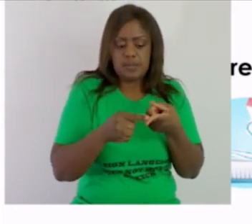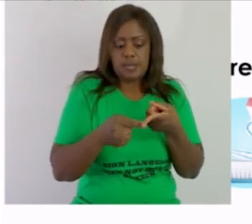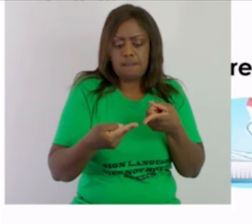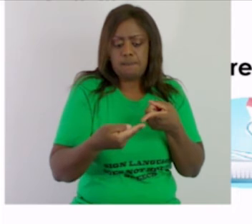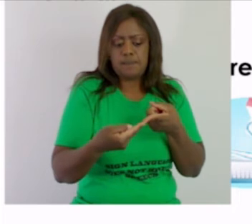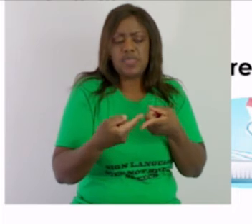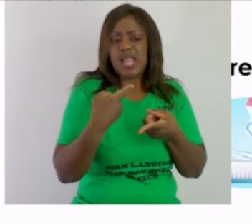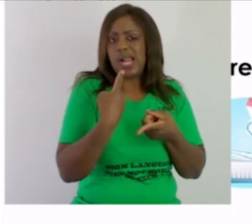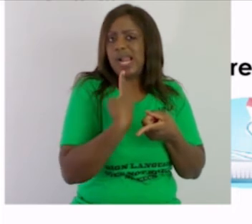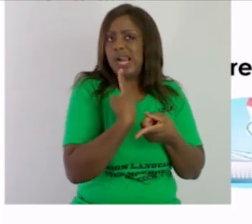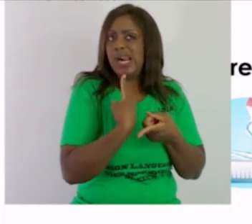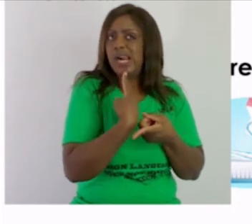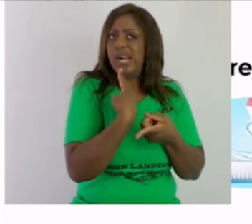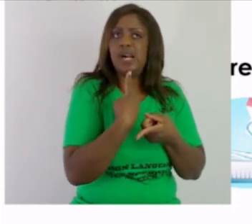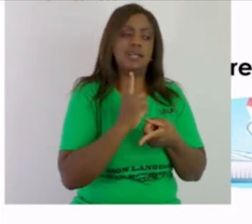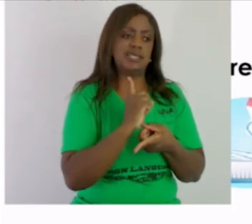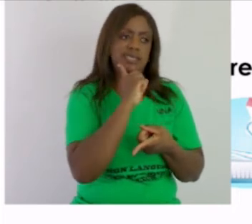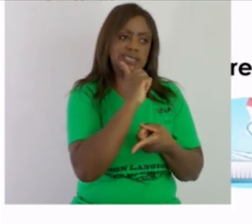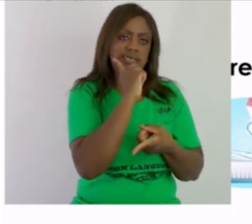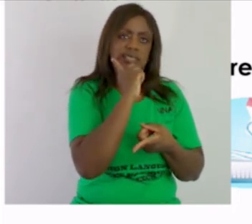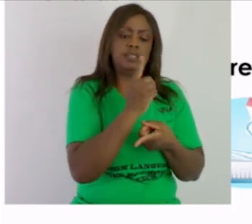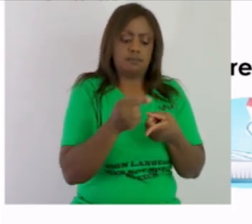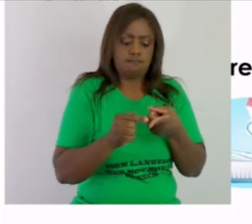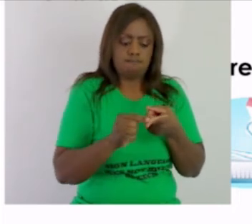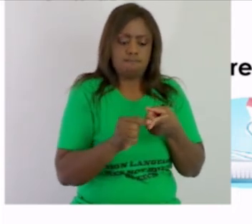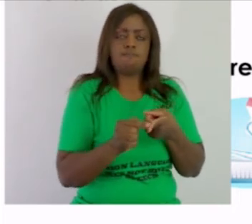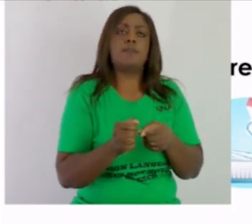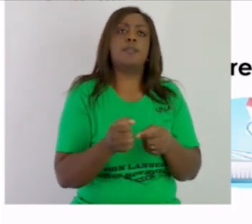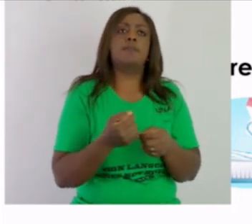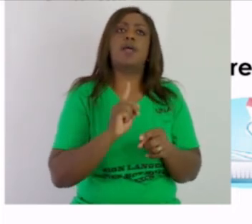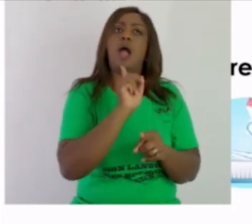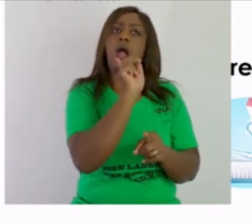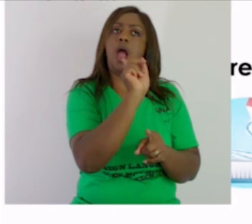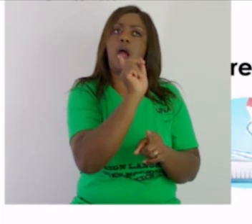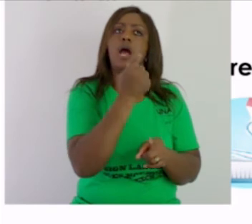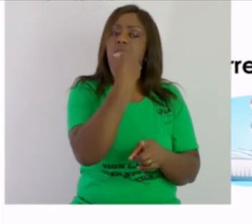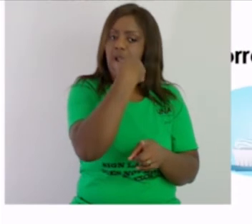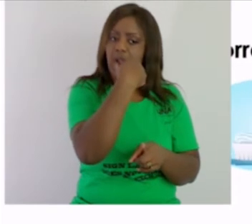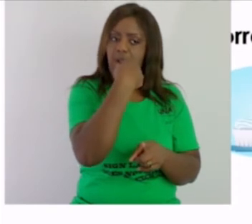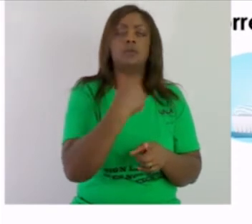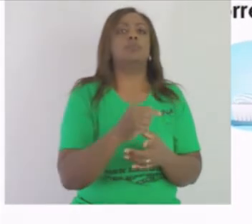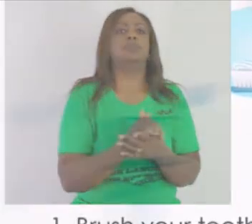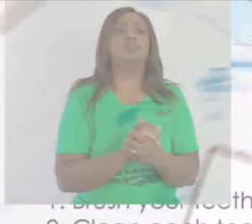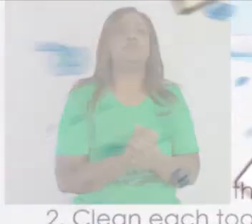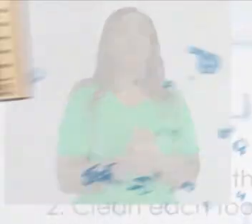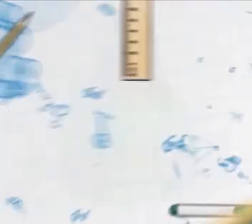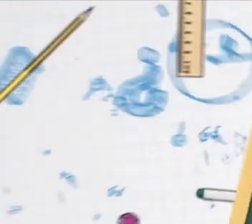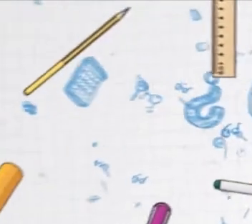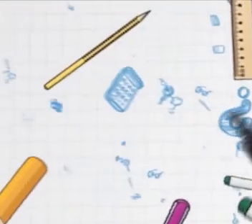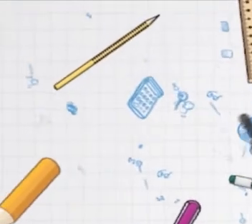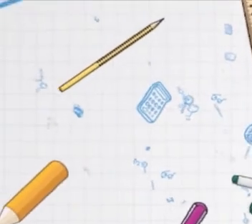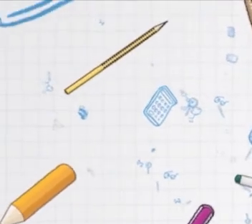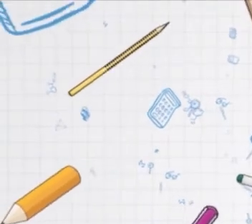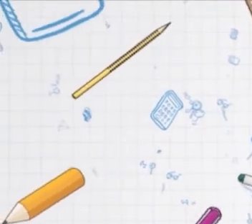Brush downwards of your upper teeth and upwards of your lower teeth.